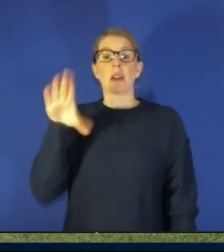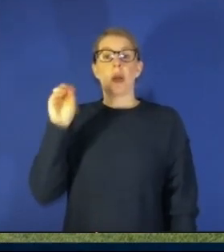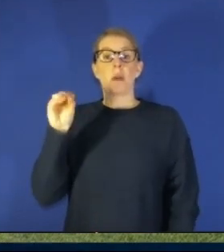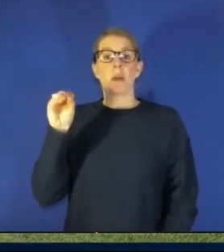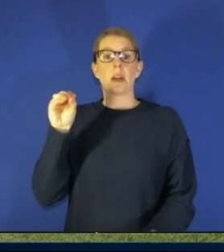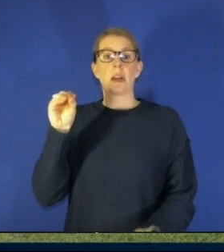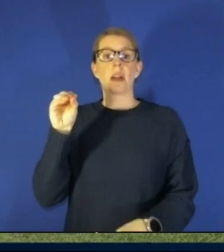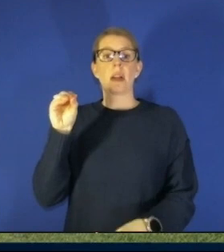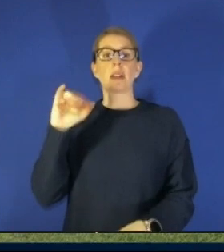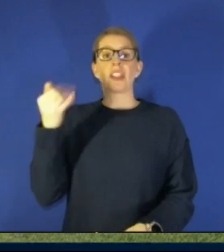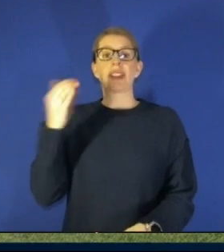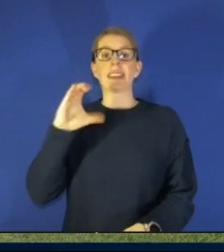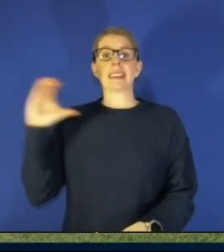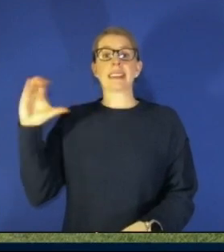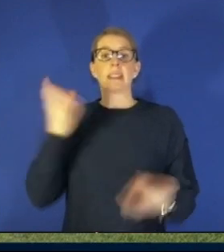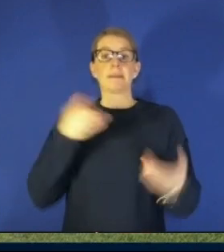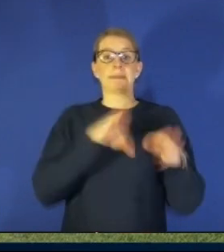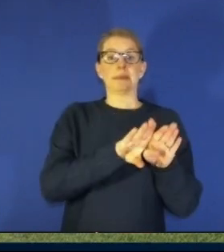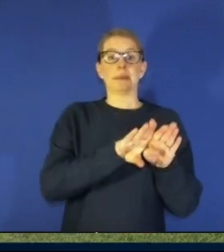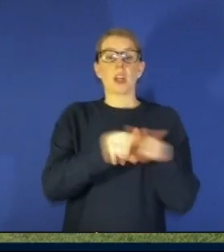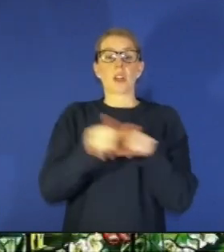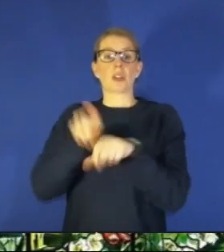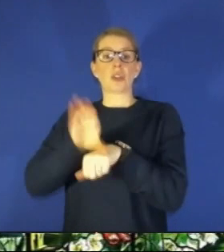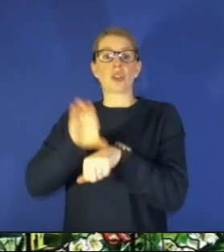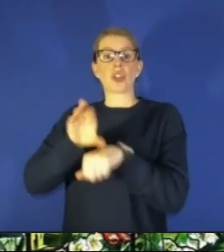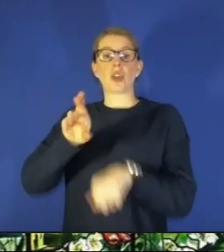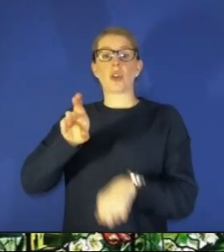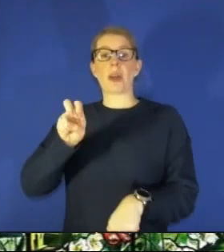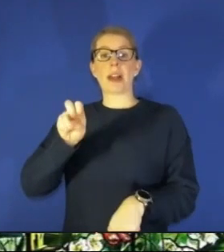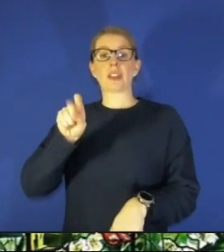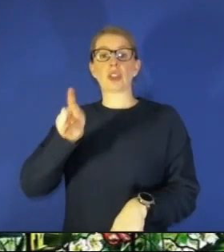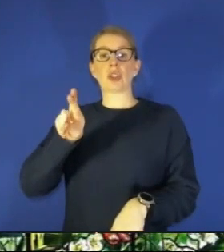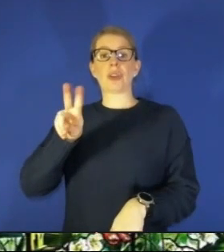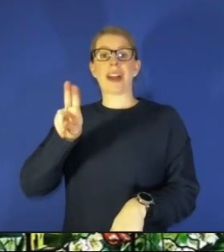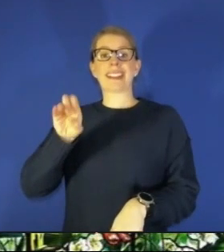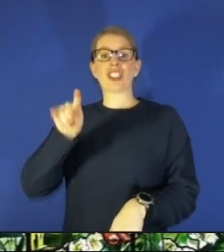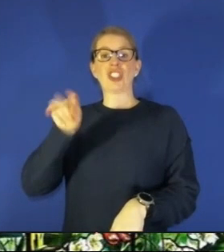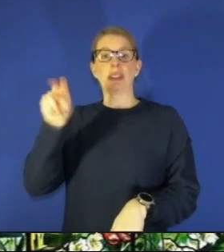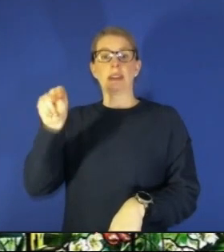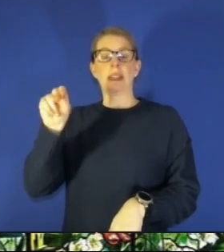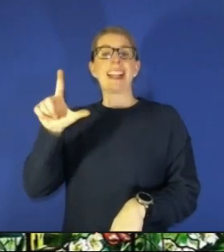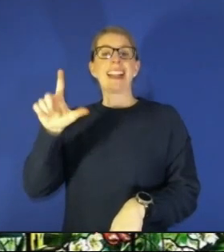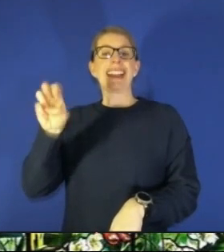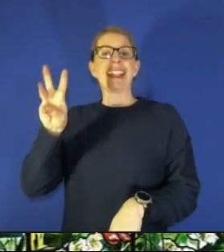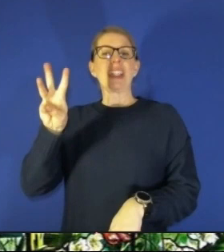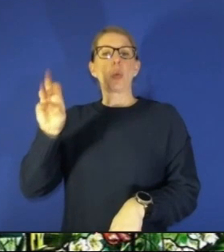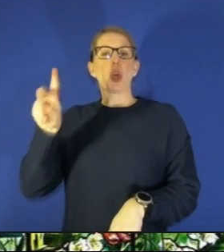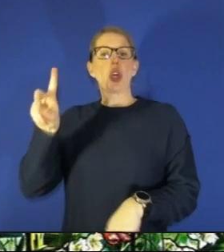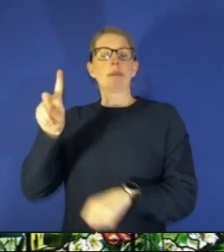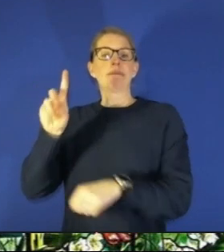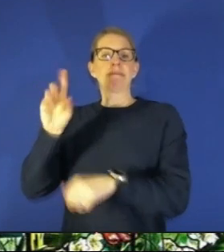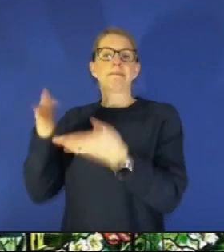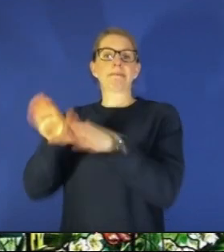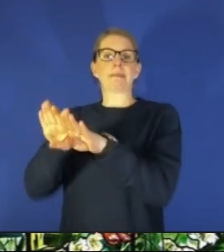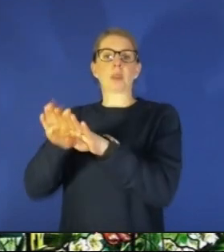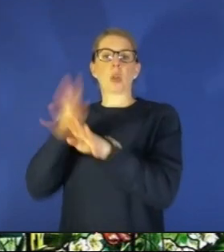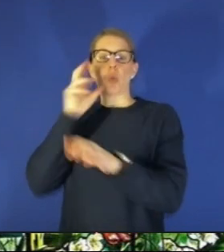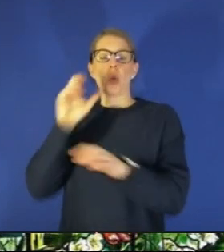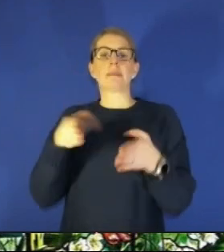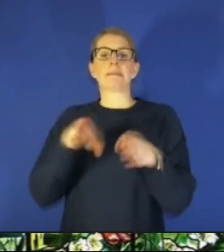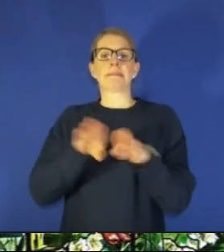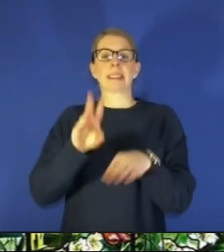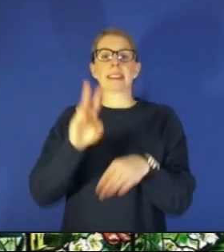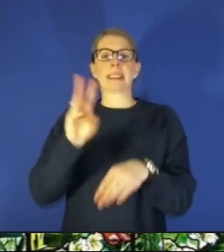Park and at the Church of Resurrection in Leawood. They're going to stop offering those testing at 6 o'clock on Thursday,